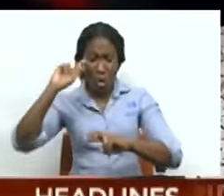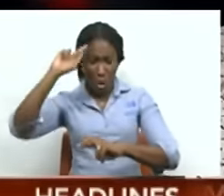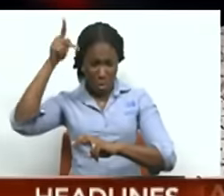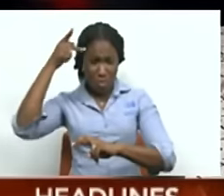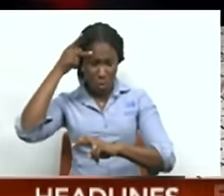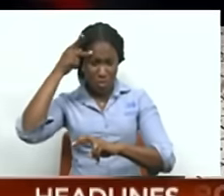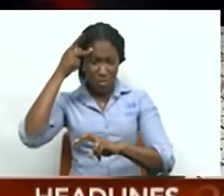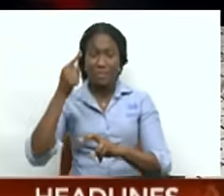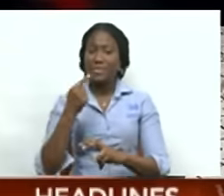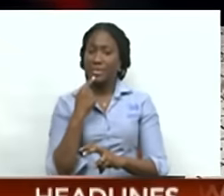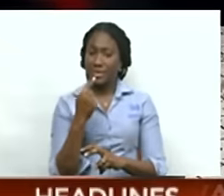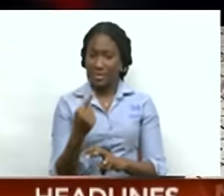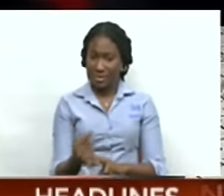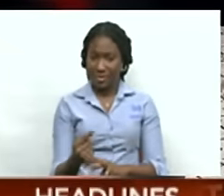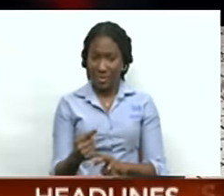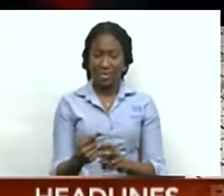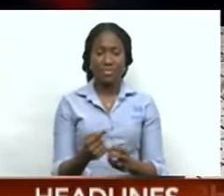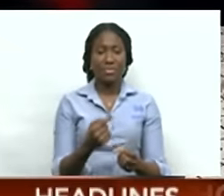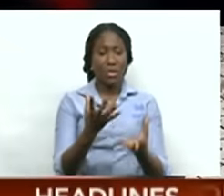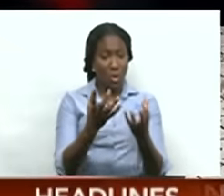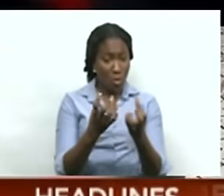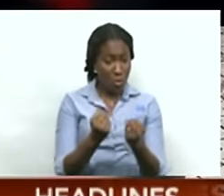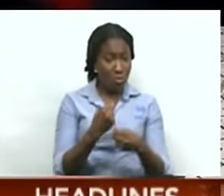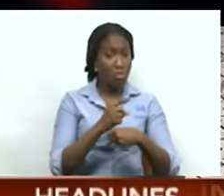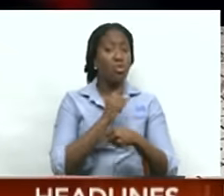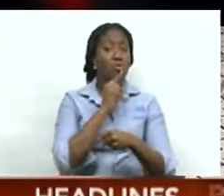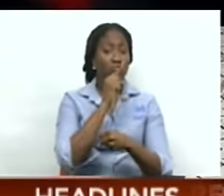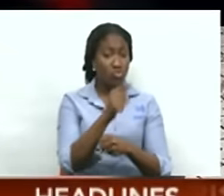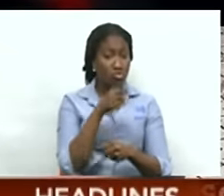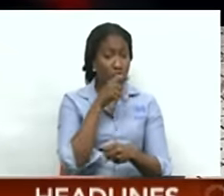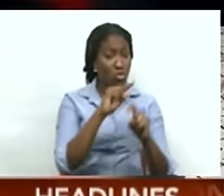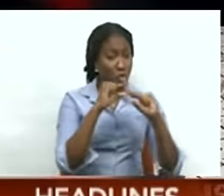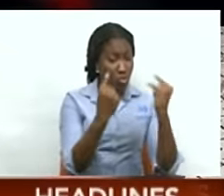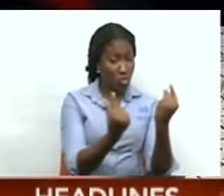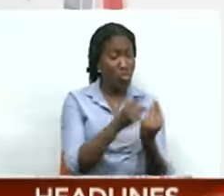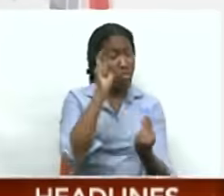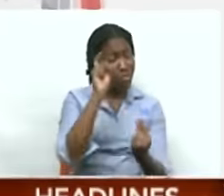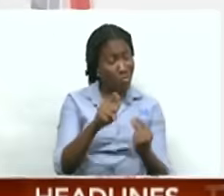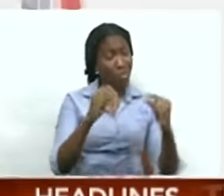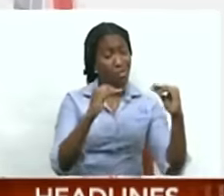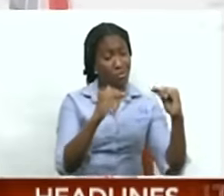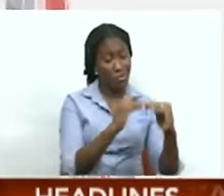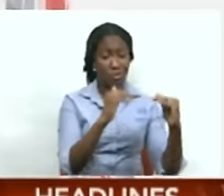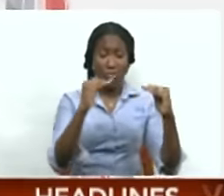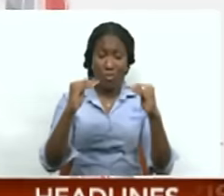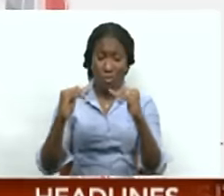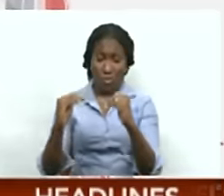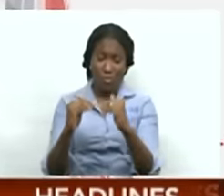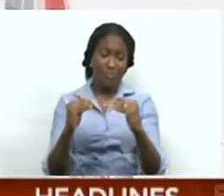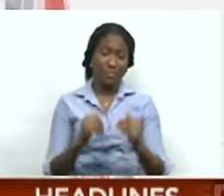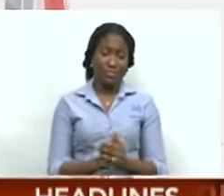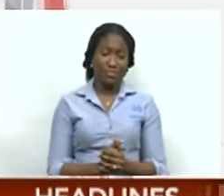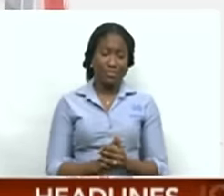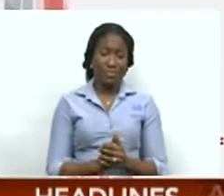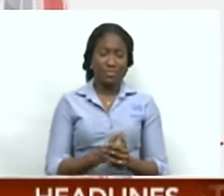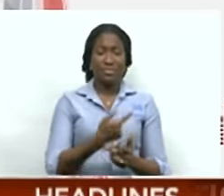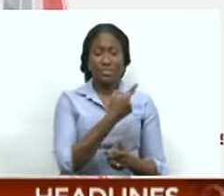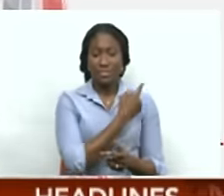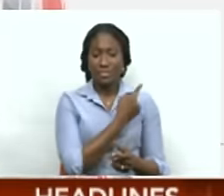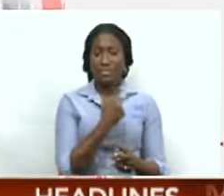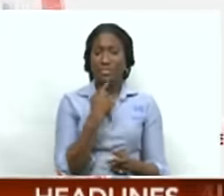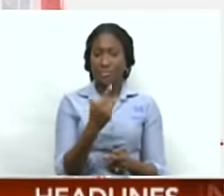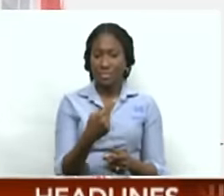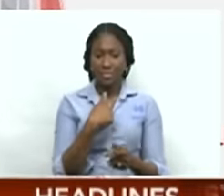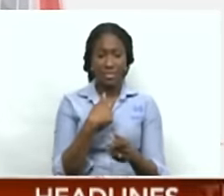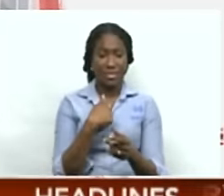towards impartiality is a path it must maintain. What I could say, however, is that whoever is the chairman of the